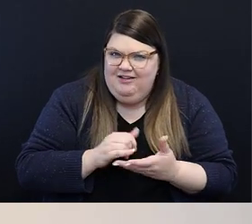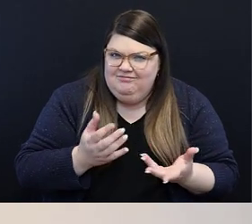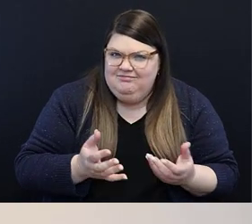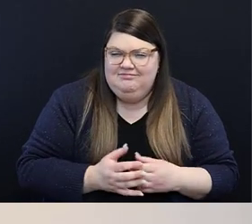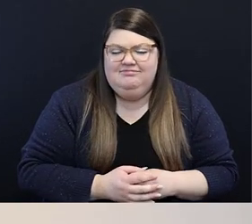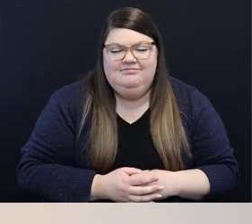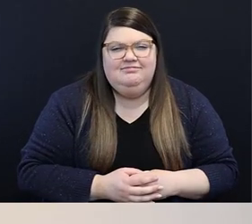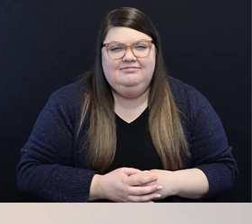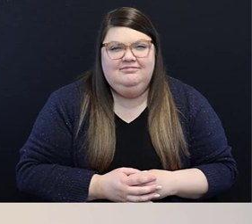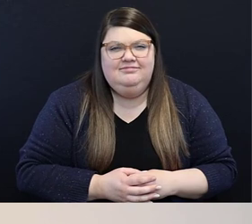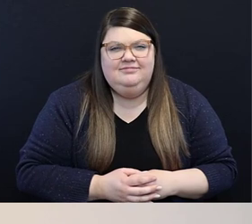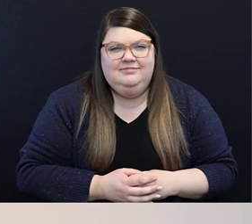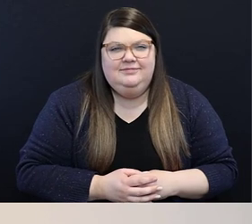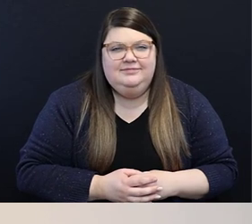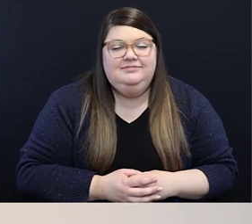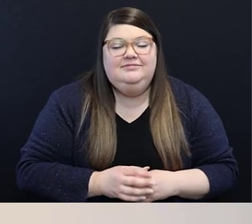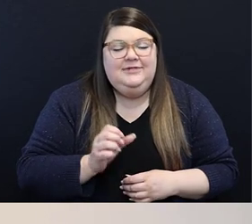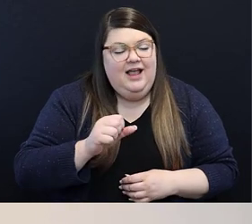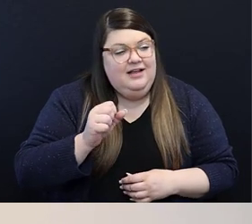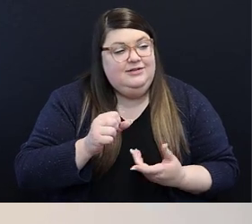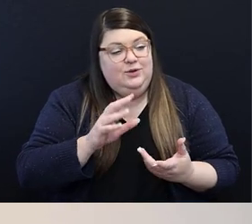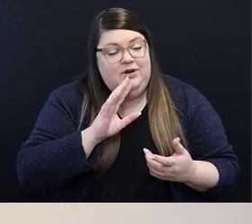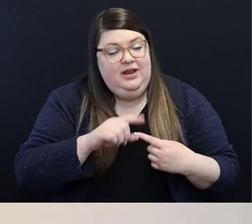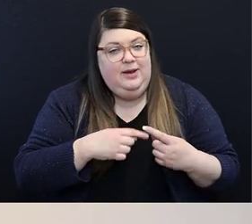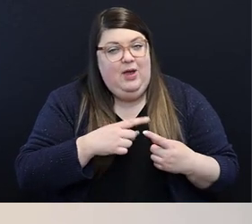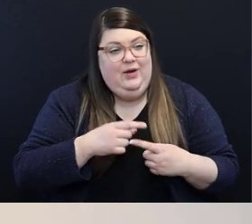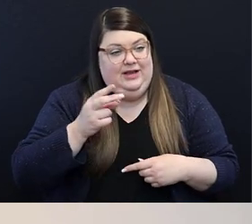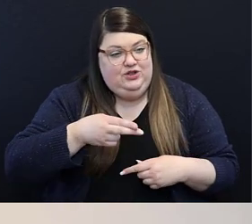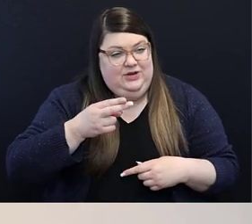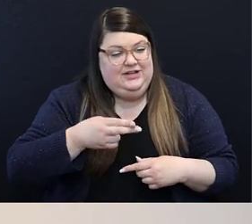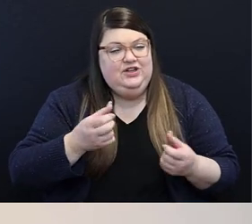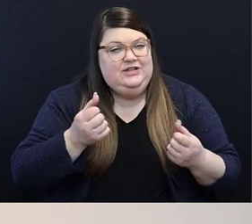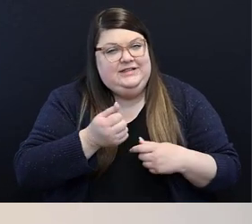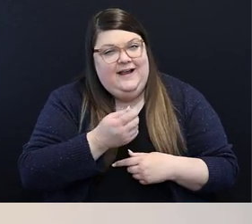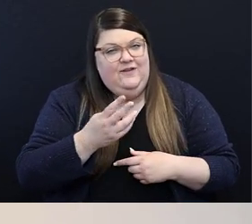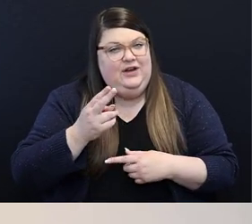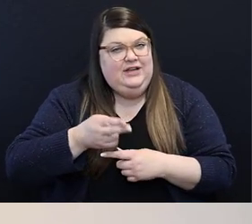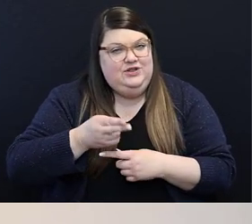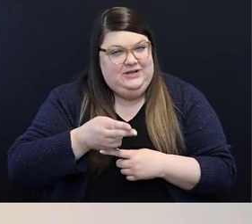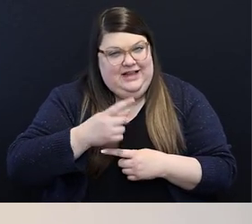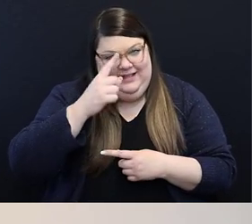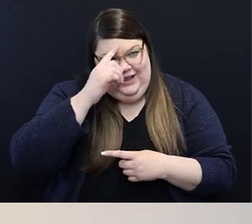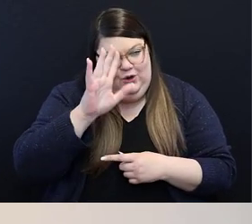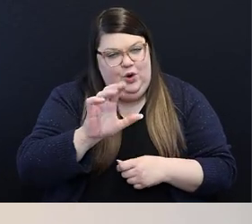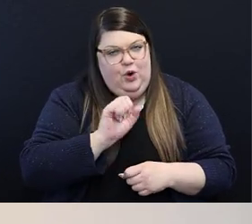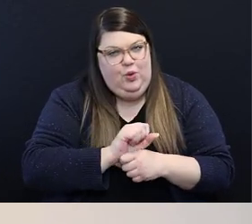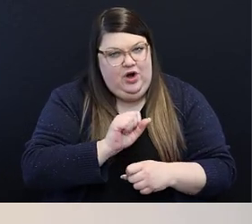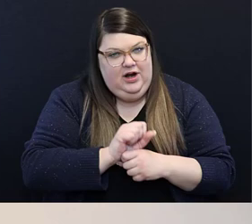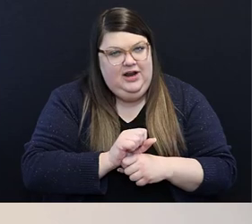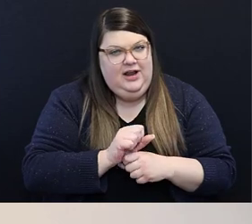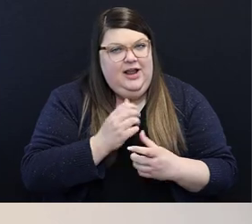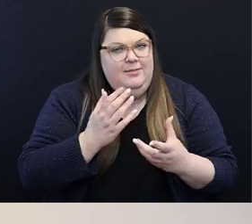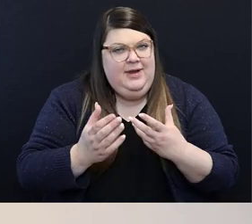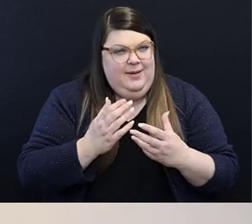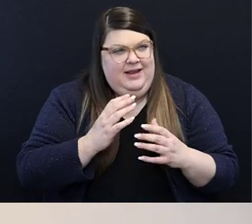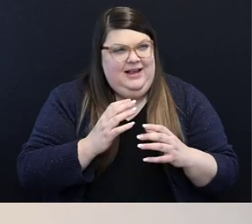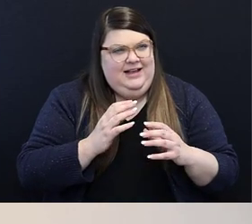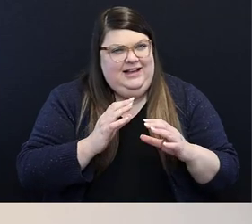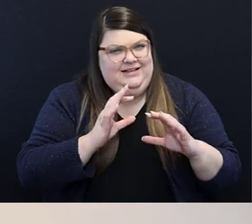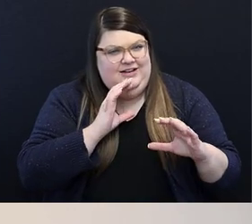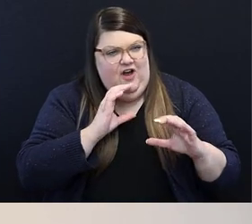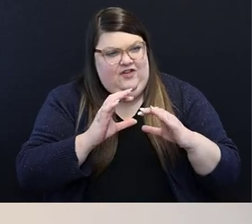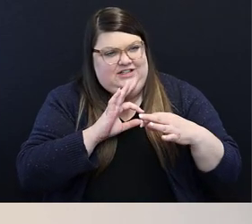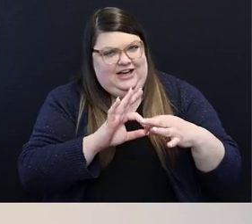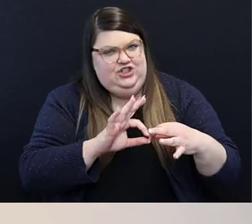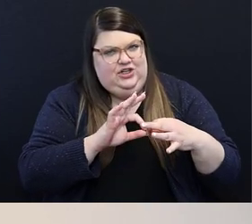Yeah. So speaking of histories, there's a number of histories that I think that your work might be in conversation with, but of